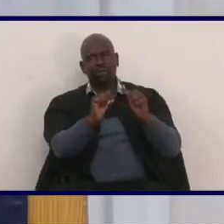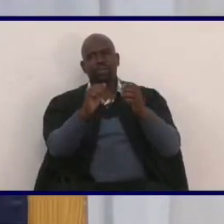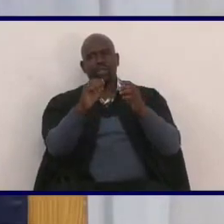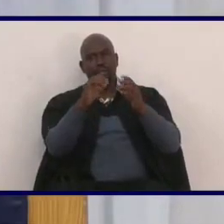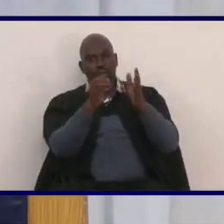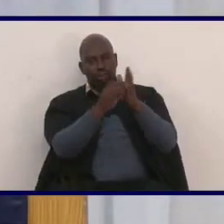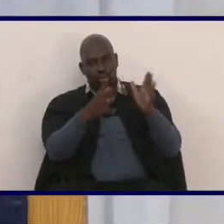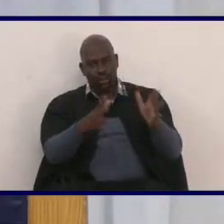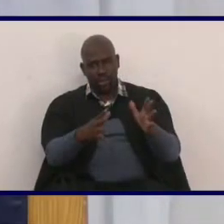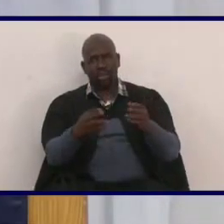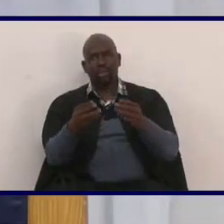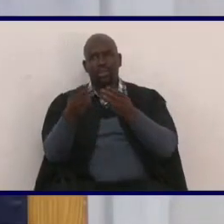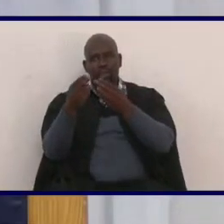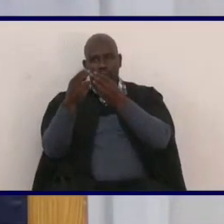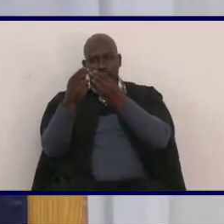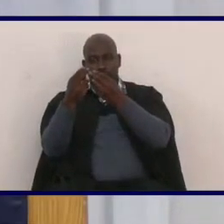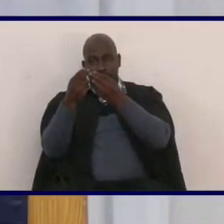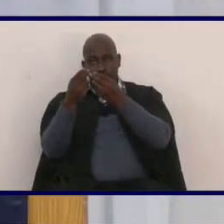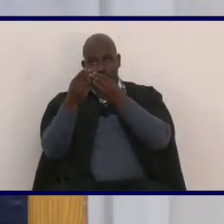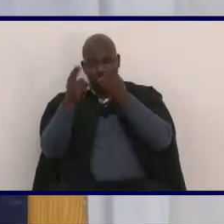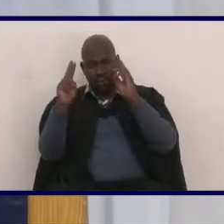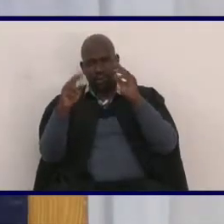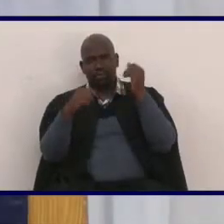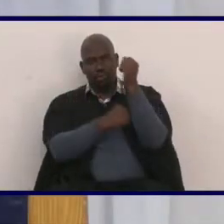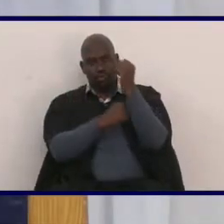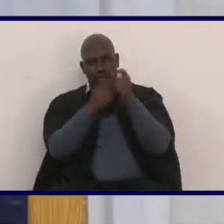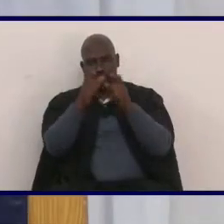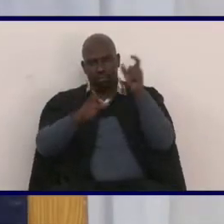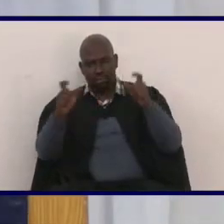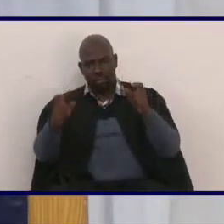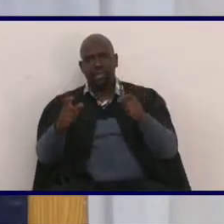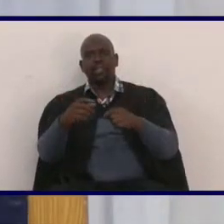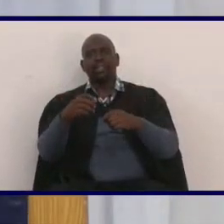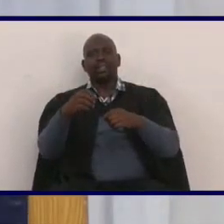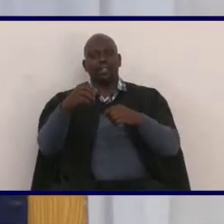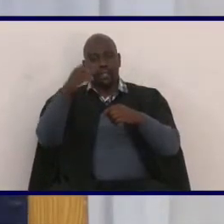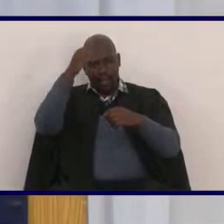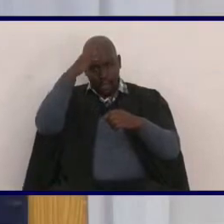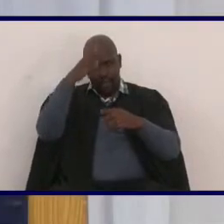Bearers, esteemed academic management and support staff,